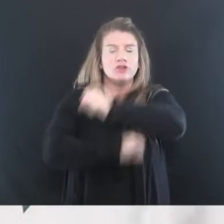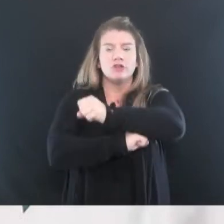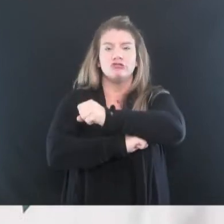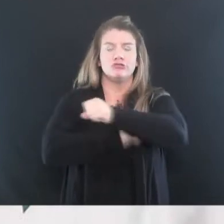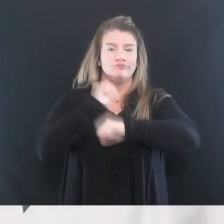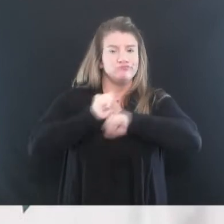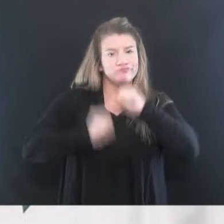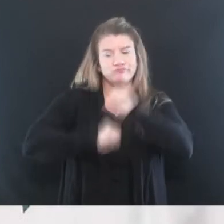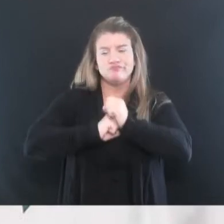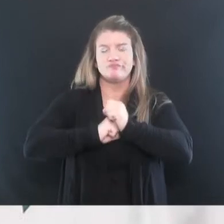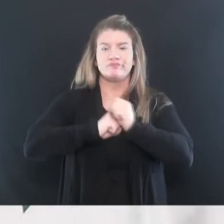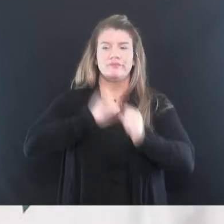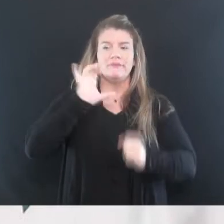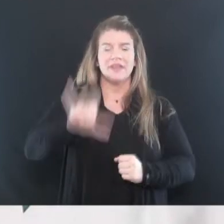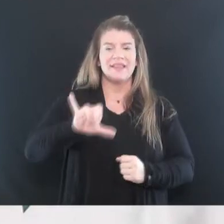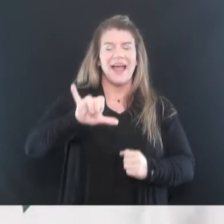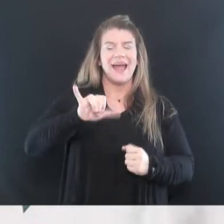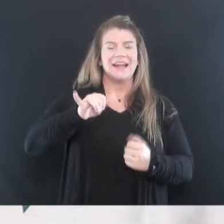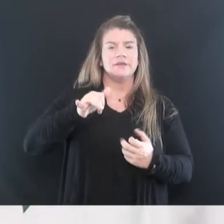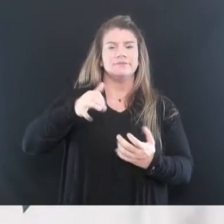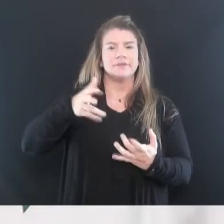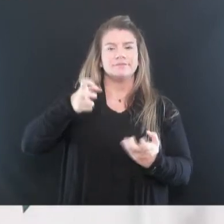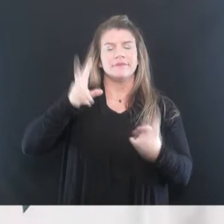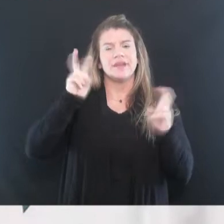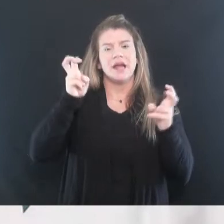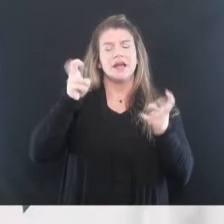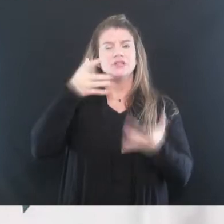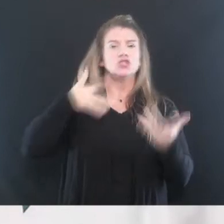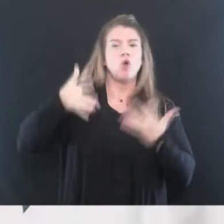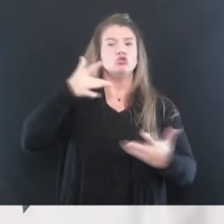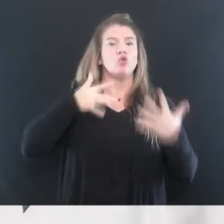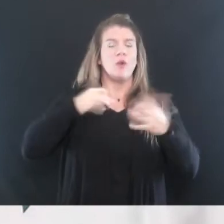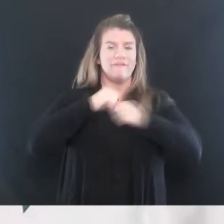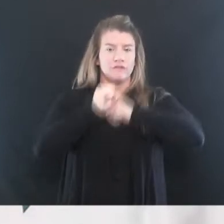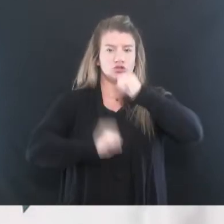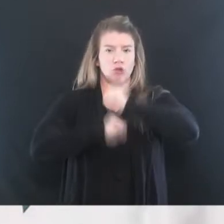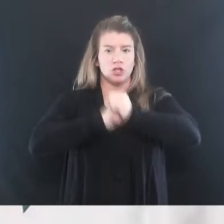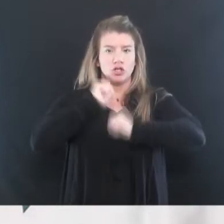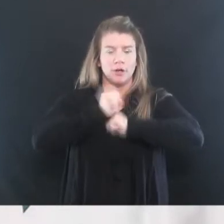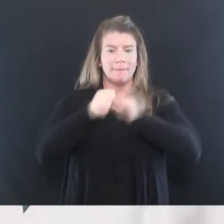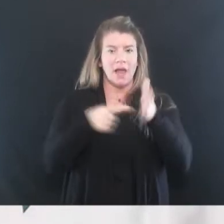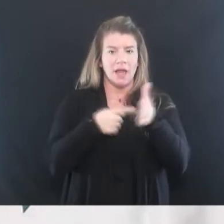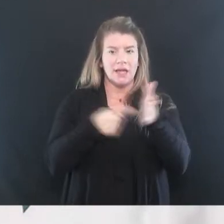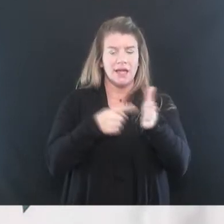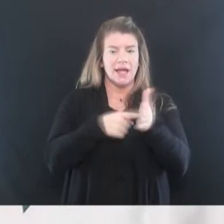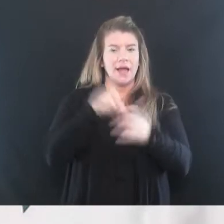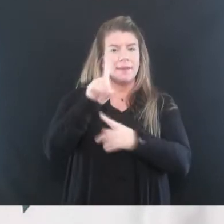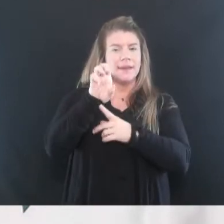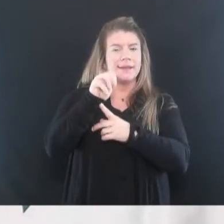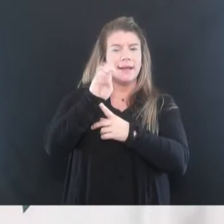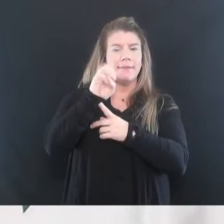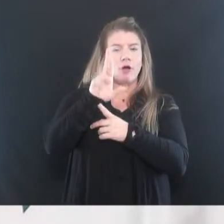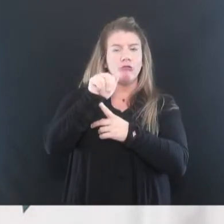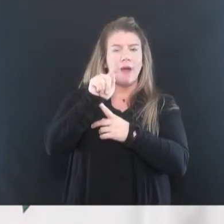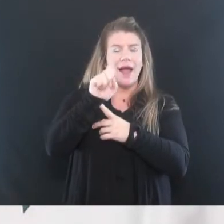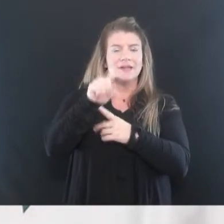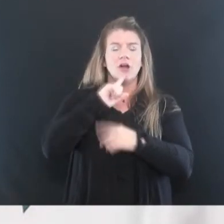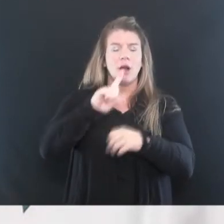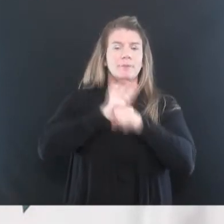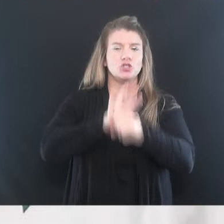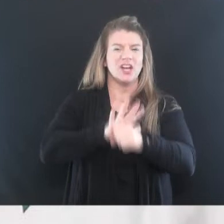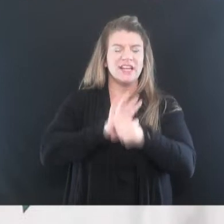this social type infrastructure bill that the Democrats are pushing, from the standpoint of,